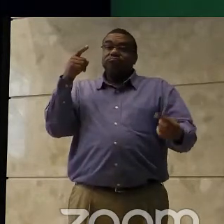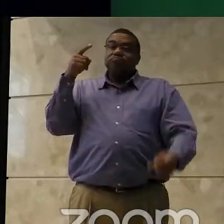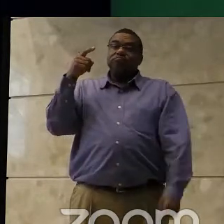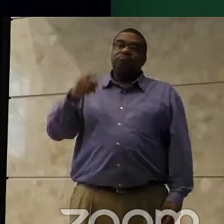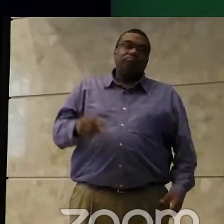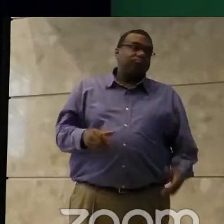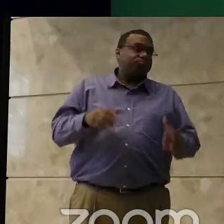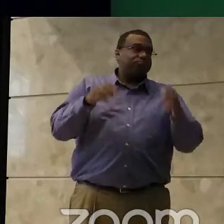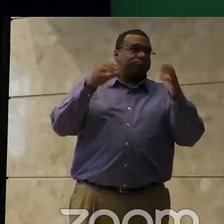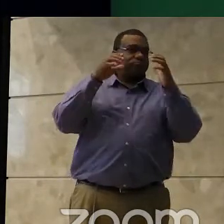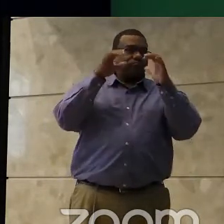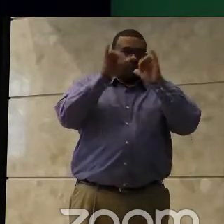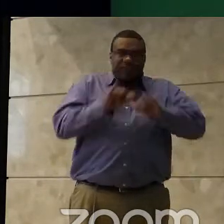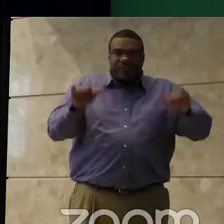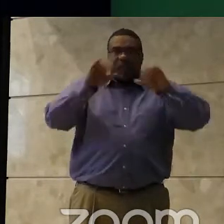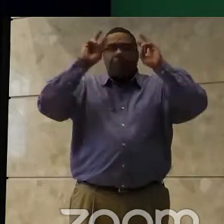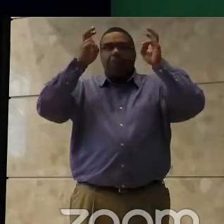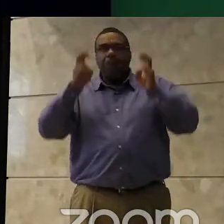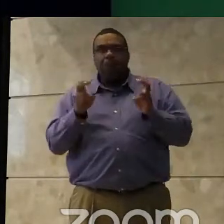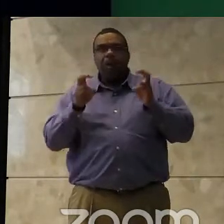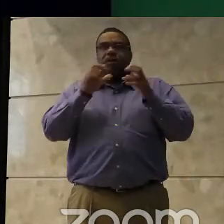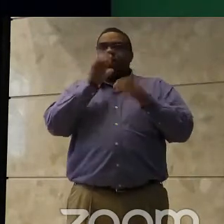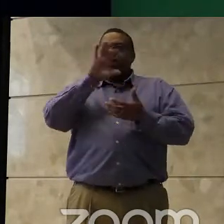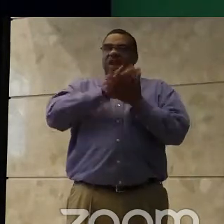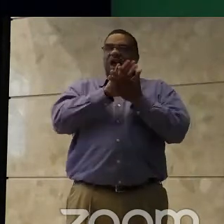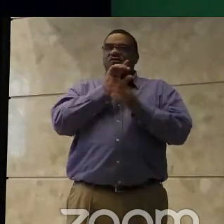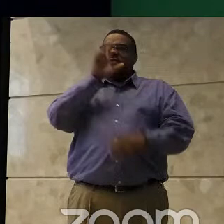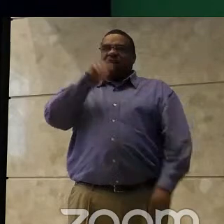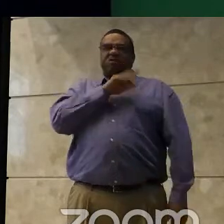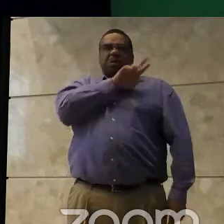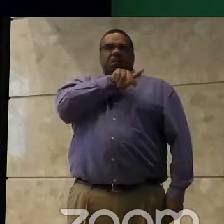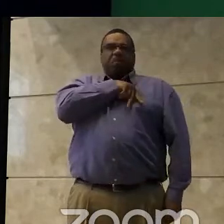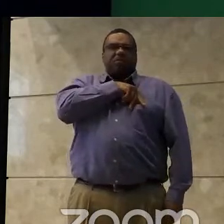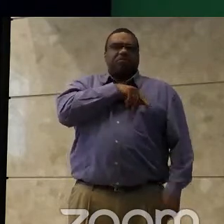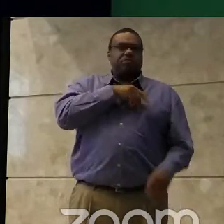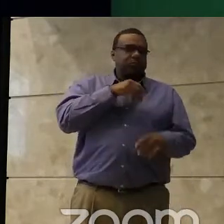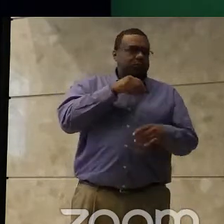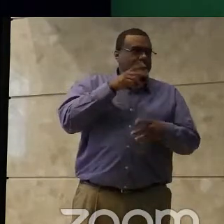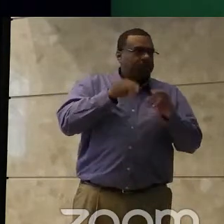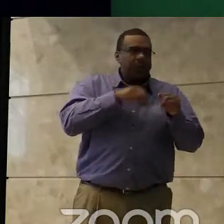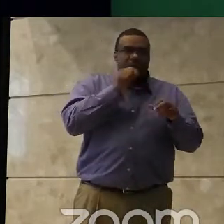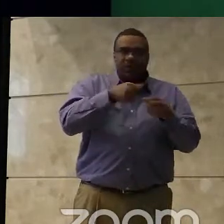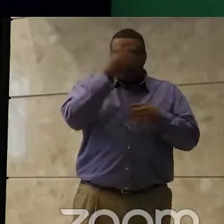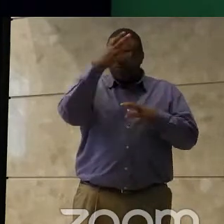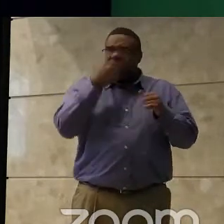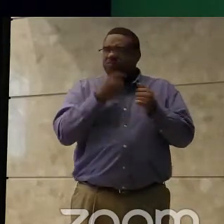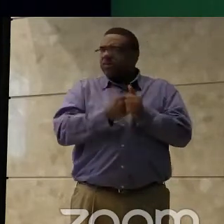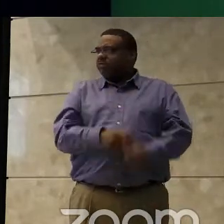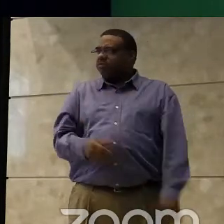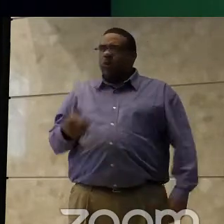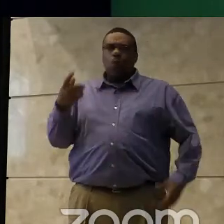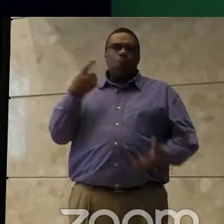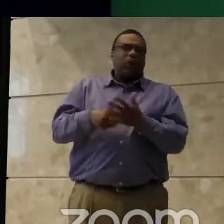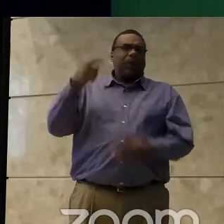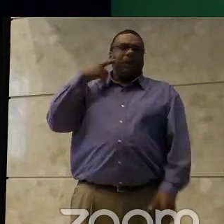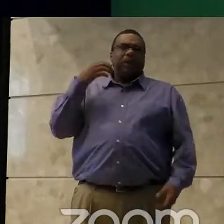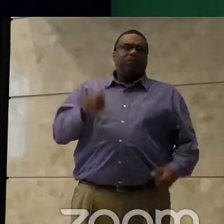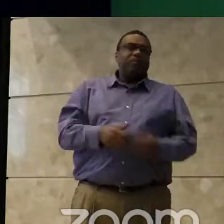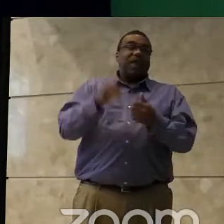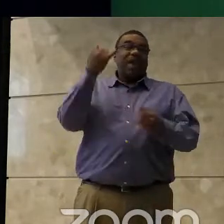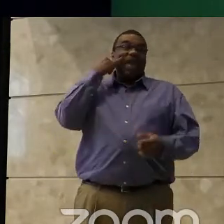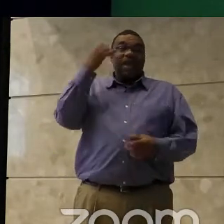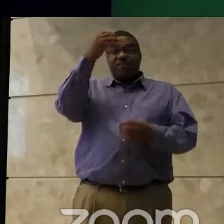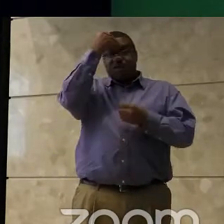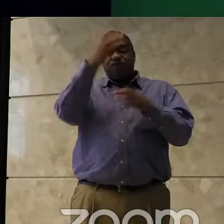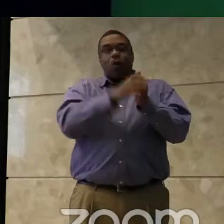agreeably and not make it personal, and allow people to say what they really think. Because if they only say what's politically correct, you never get to